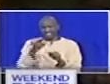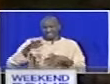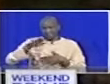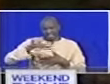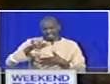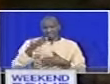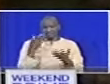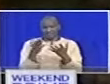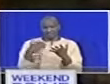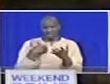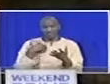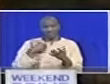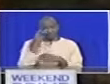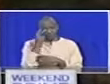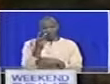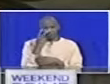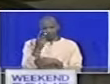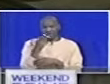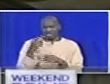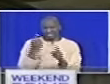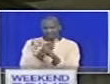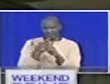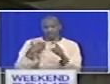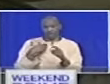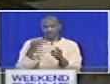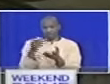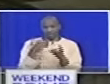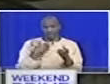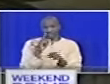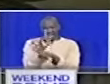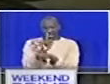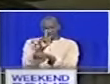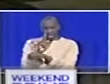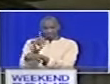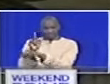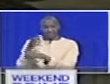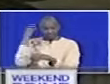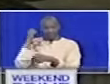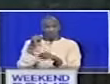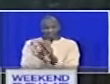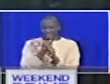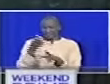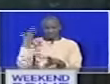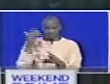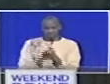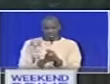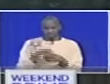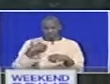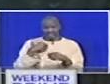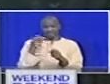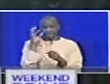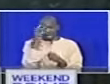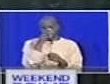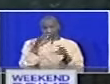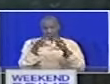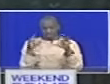be the envy of many antique collectors, from the candle holders made in a generation gone by to the flower stands.